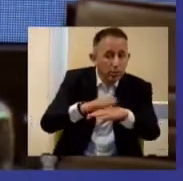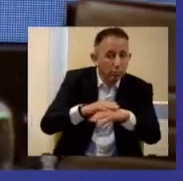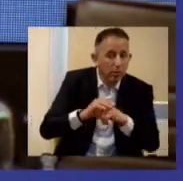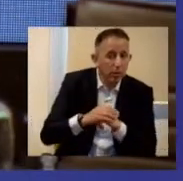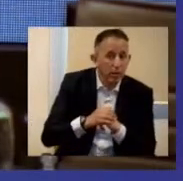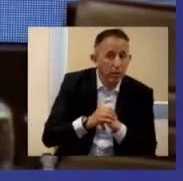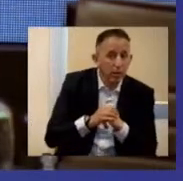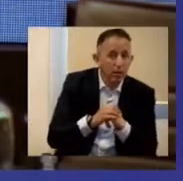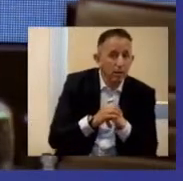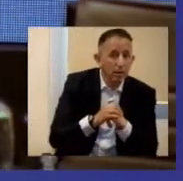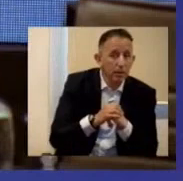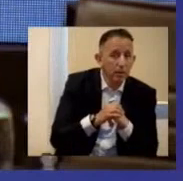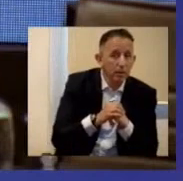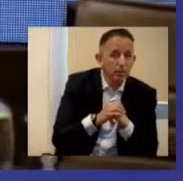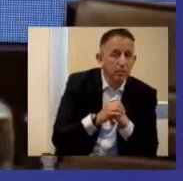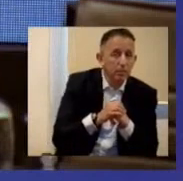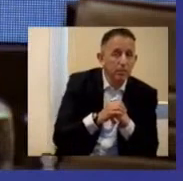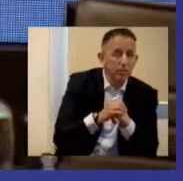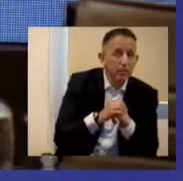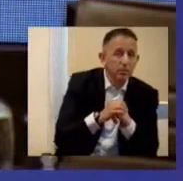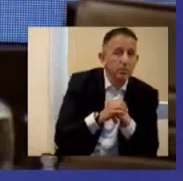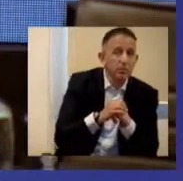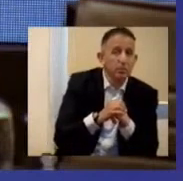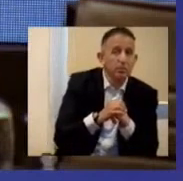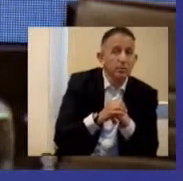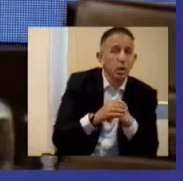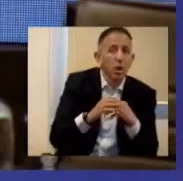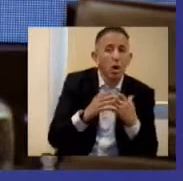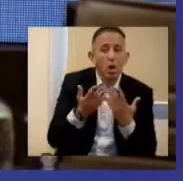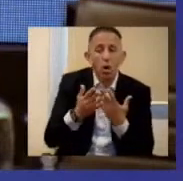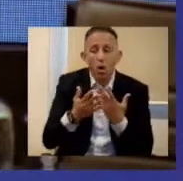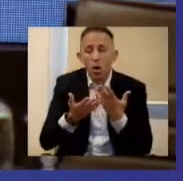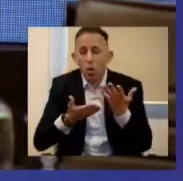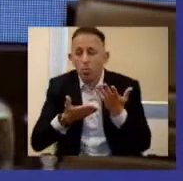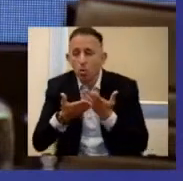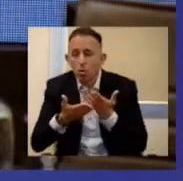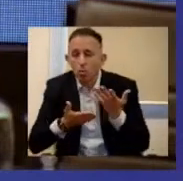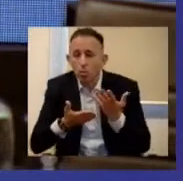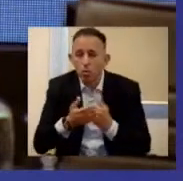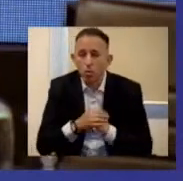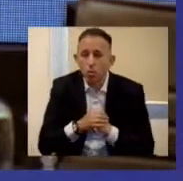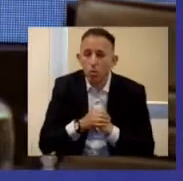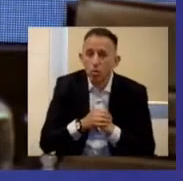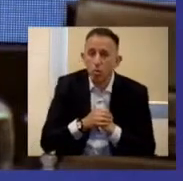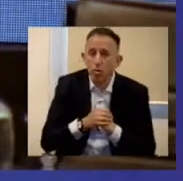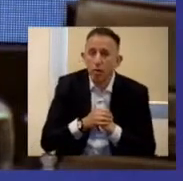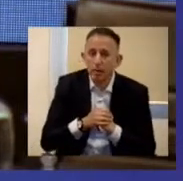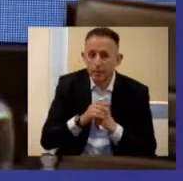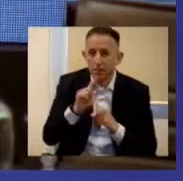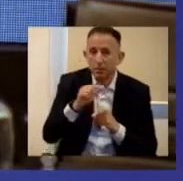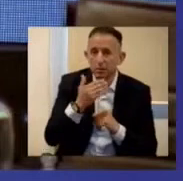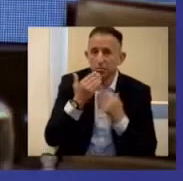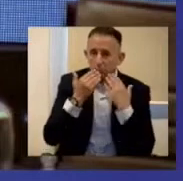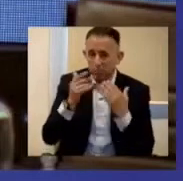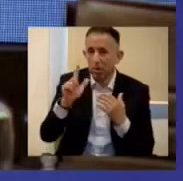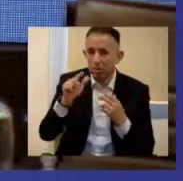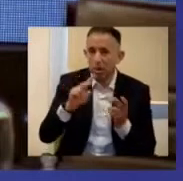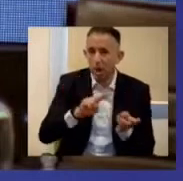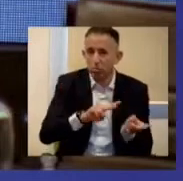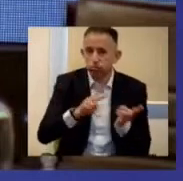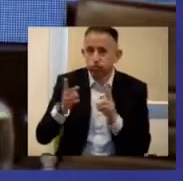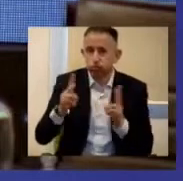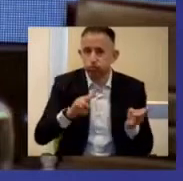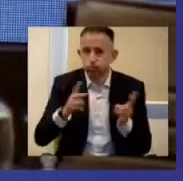our Moroccan friend that UNEC has this tradition to organize after each General Assembly